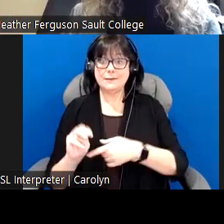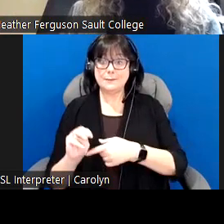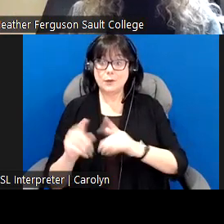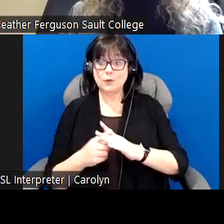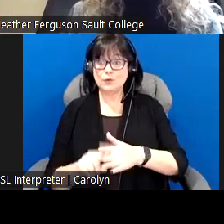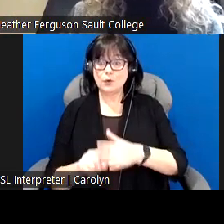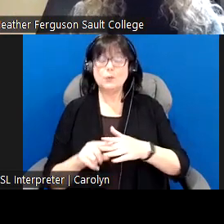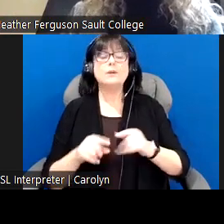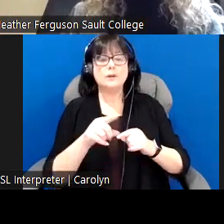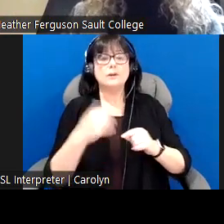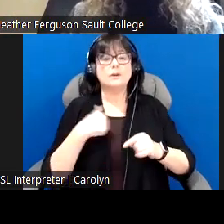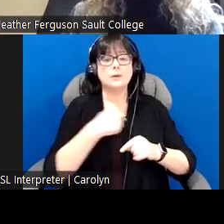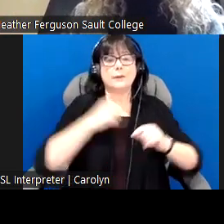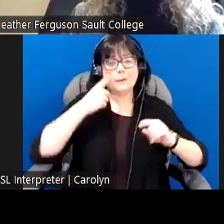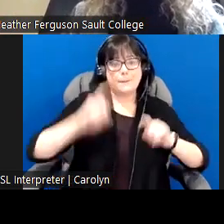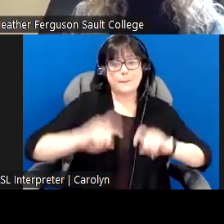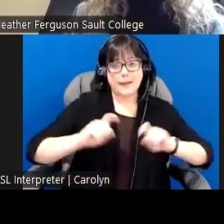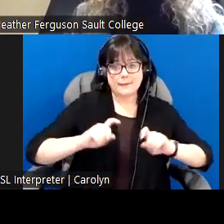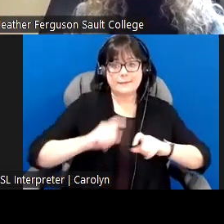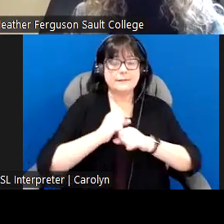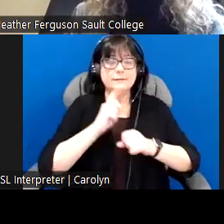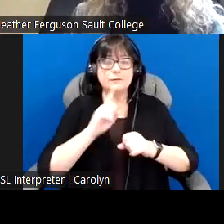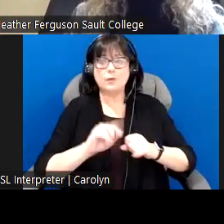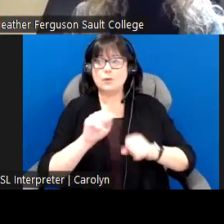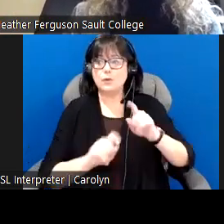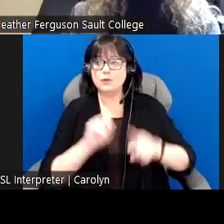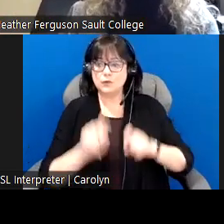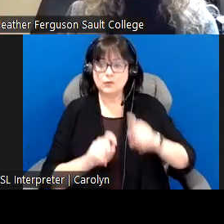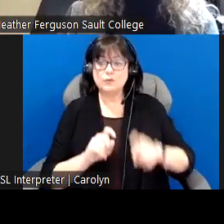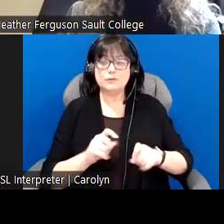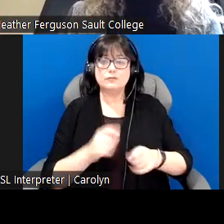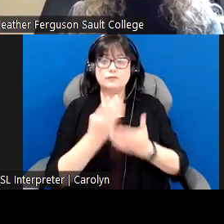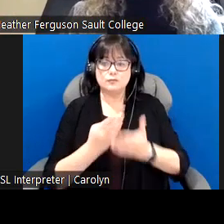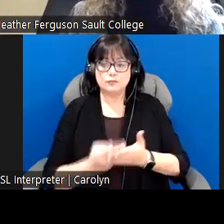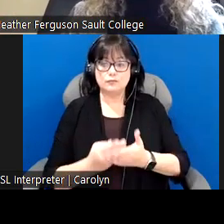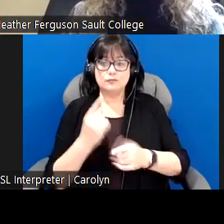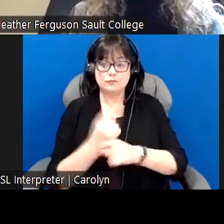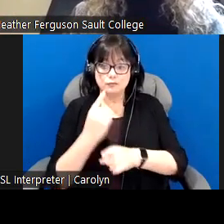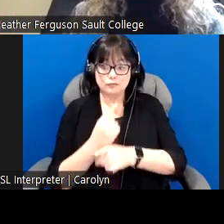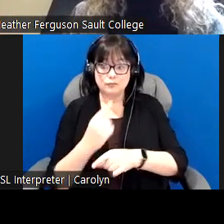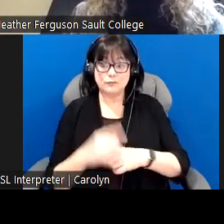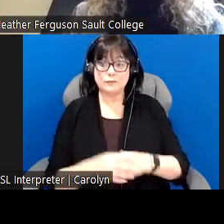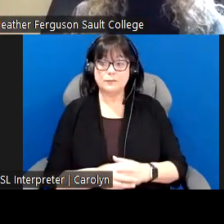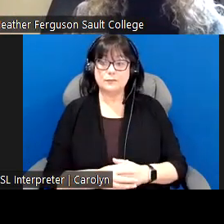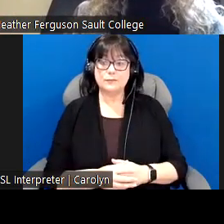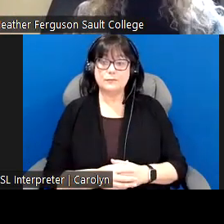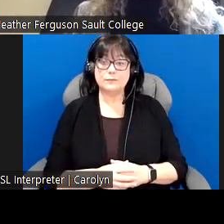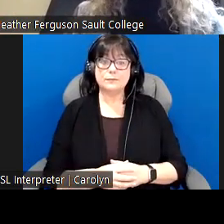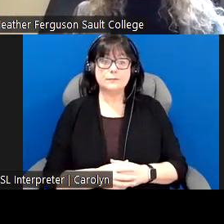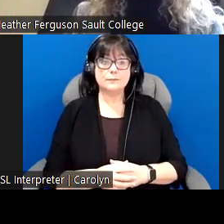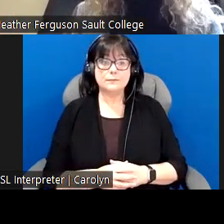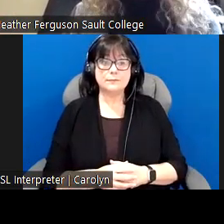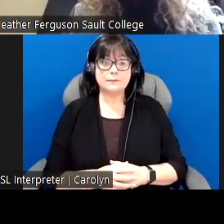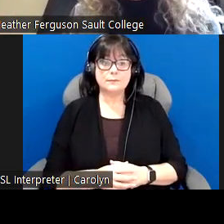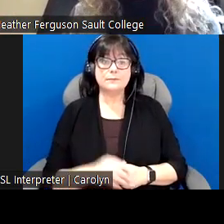questions in each of the assessments were valid and something that didn't have